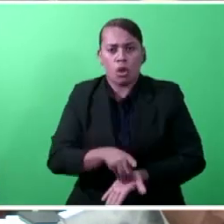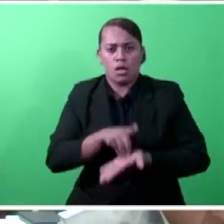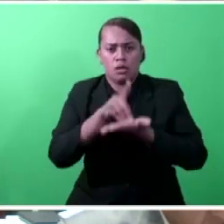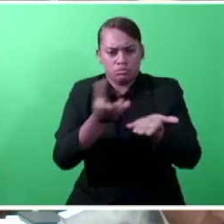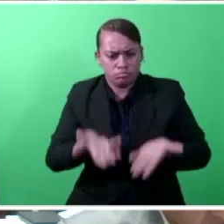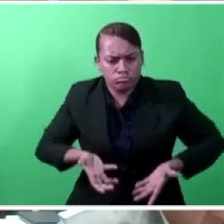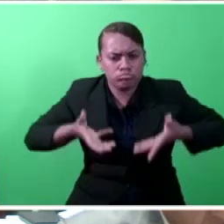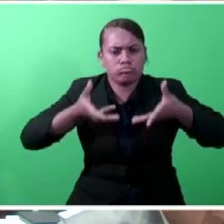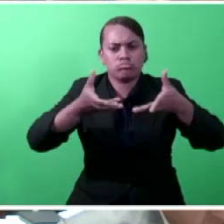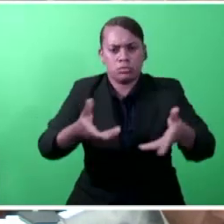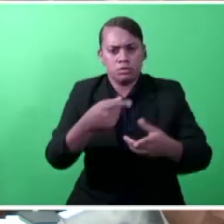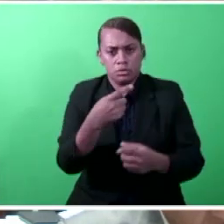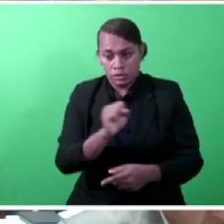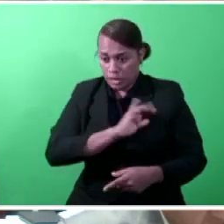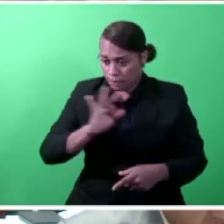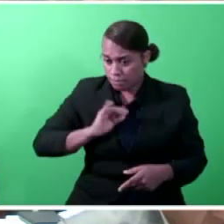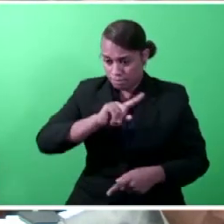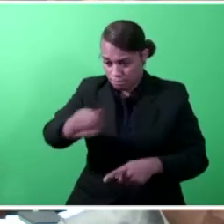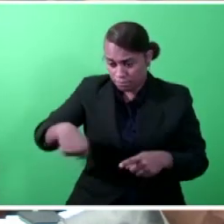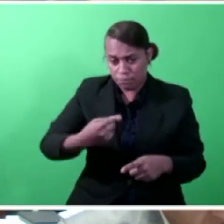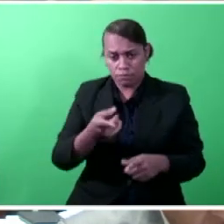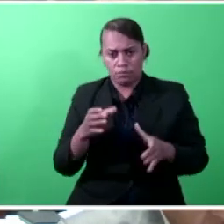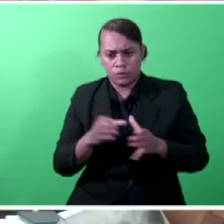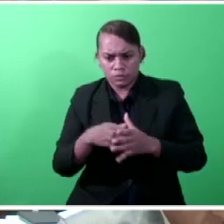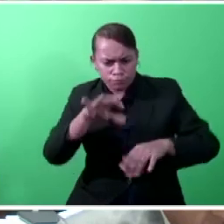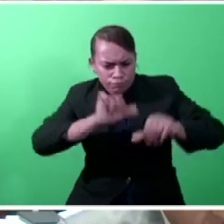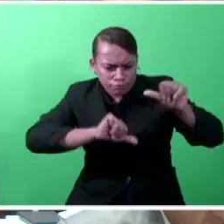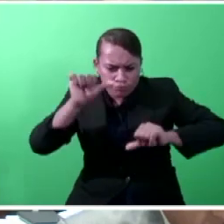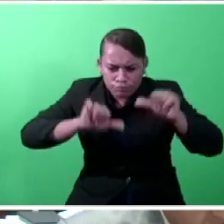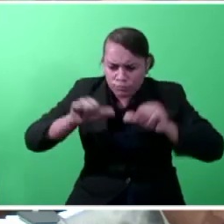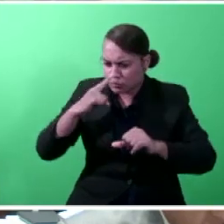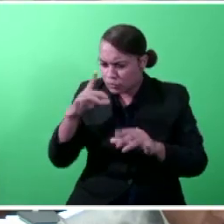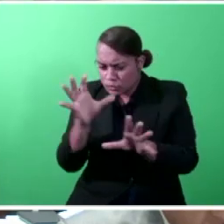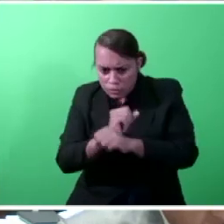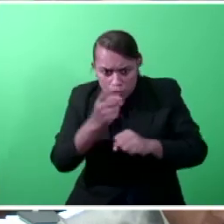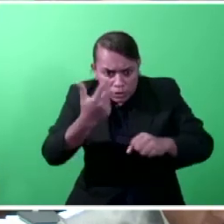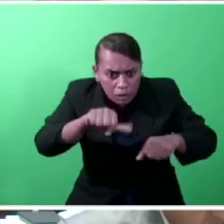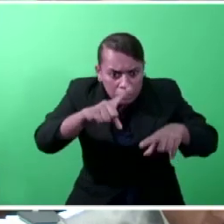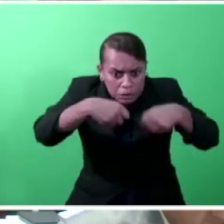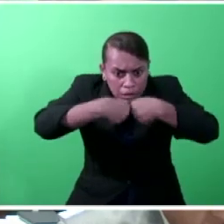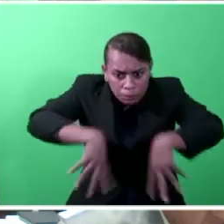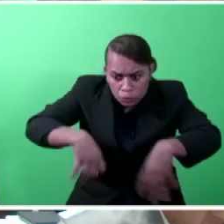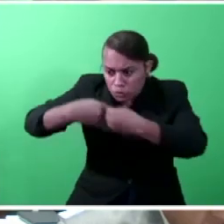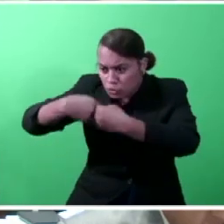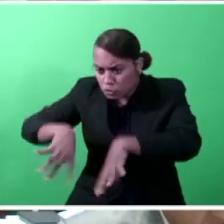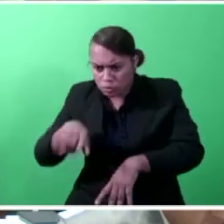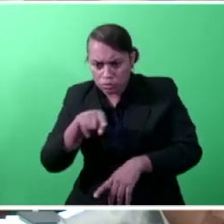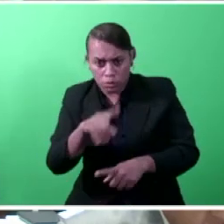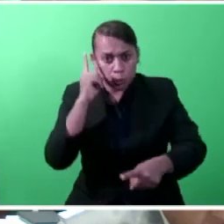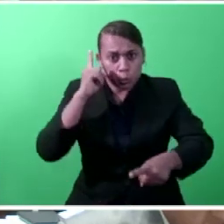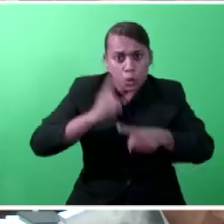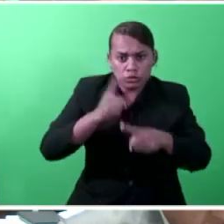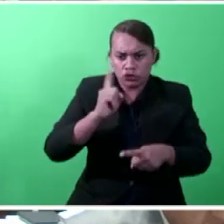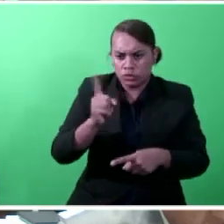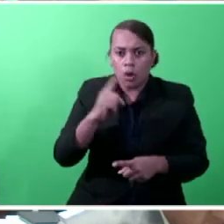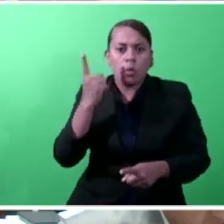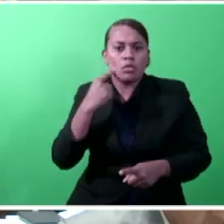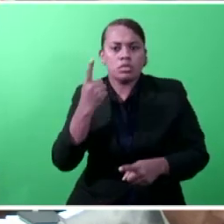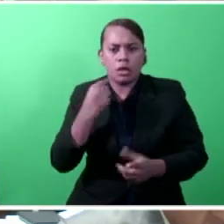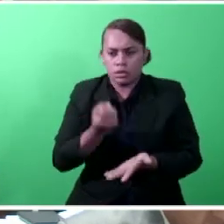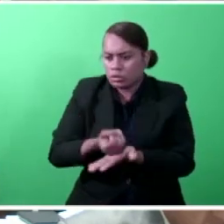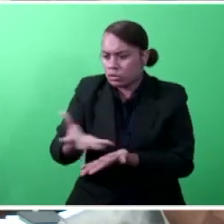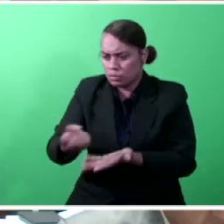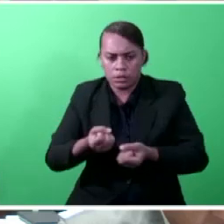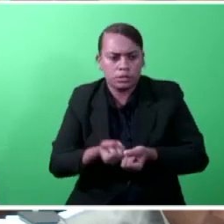the initial damage assessment and the detailed damage assessment, and urgent relief effort for water supply. Mr. Speaker,